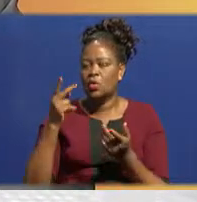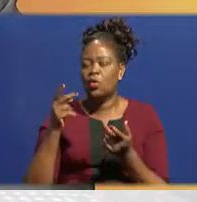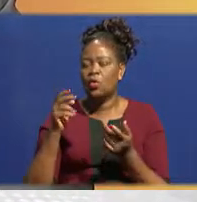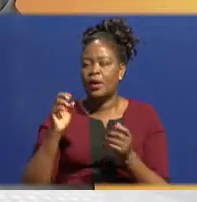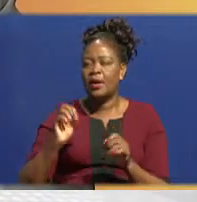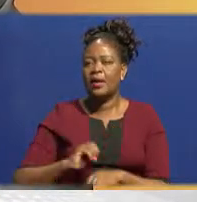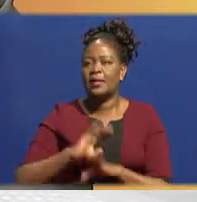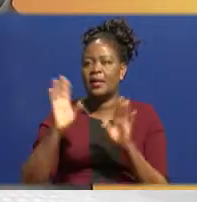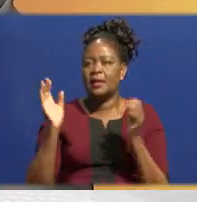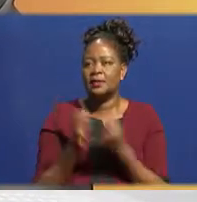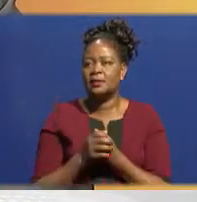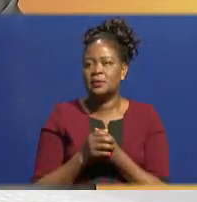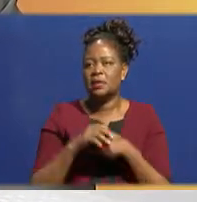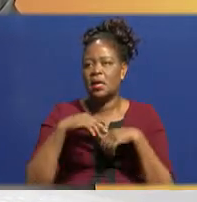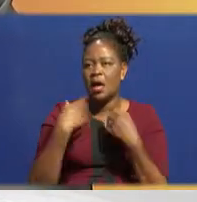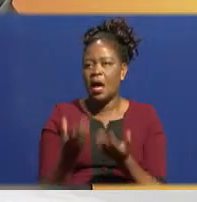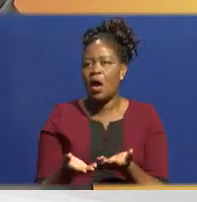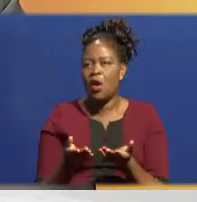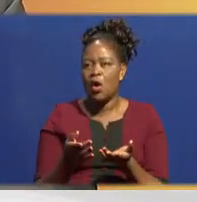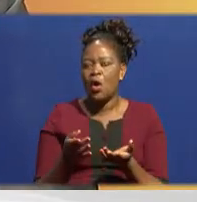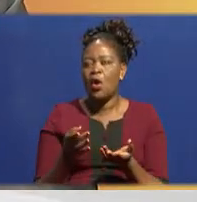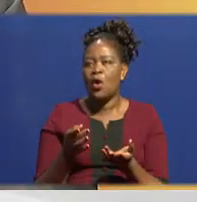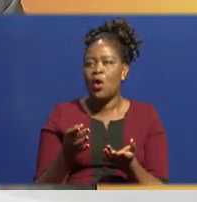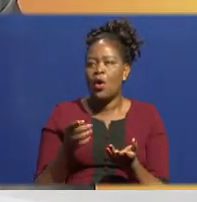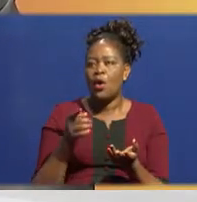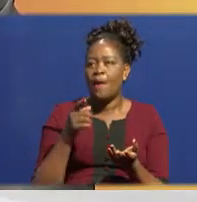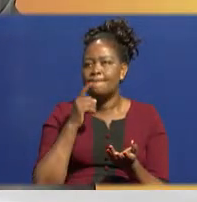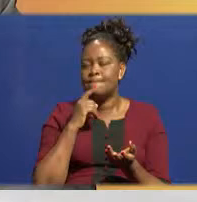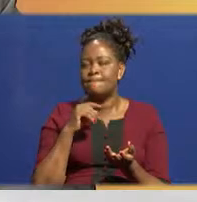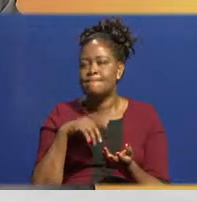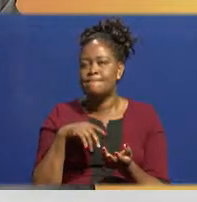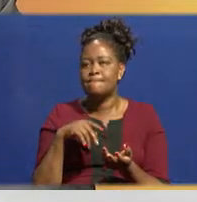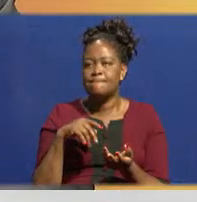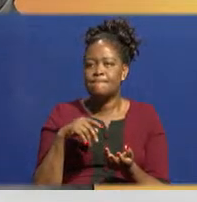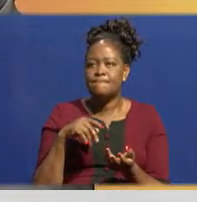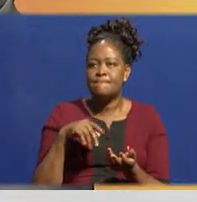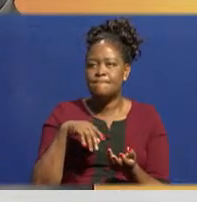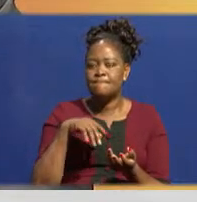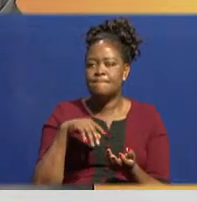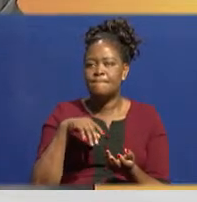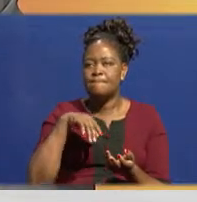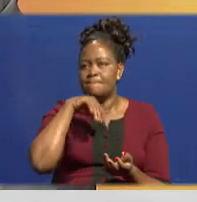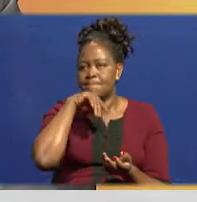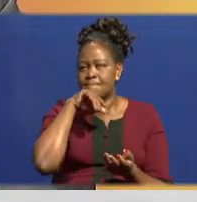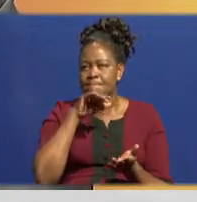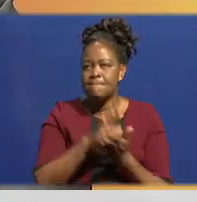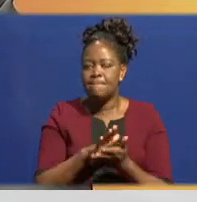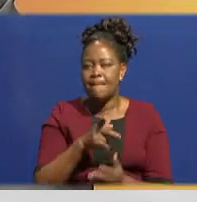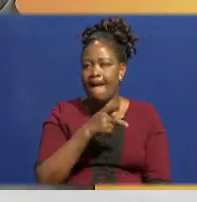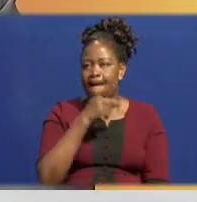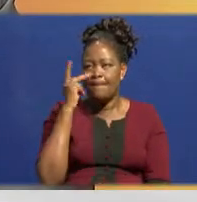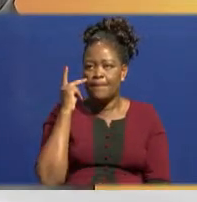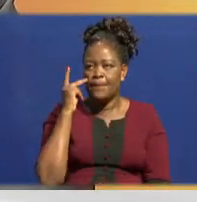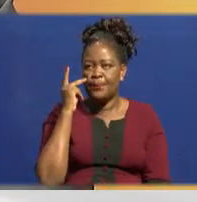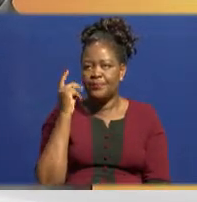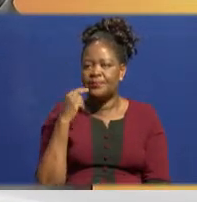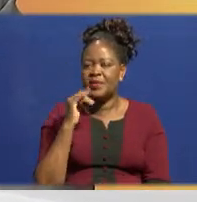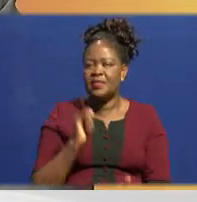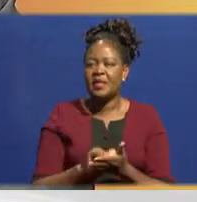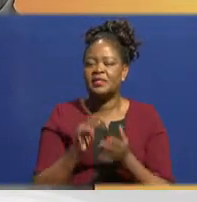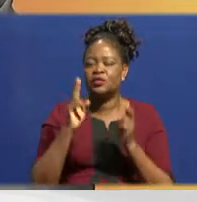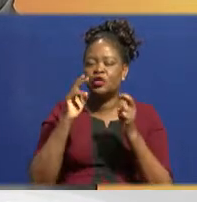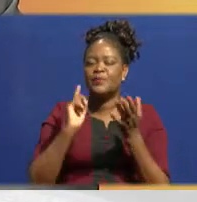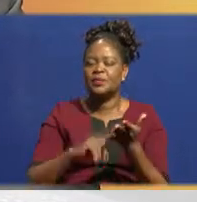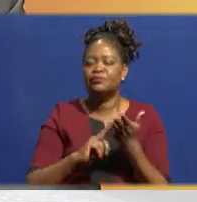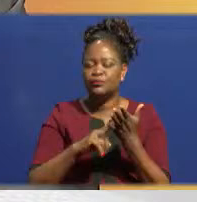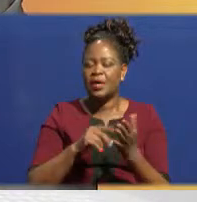principals, Baba and Kalonzo, wow, the view that these issues have been debated, public participation